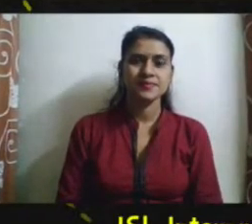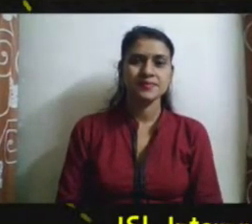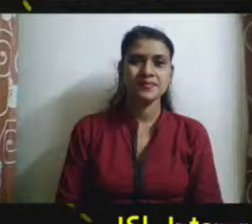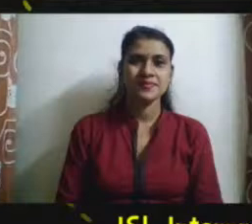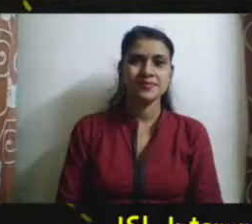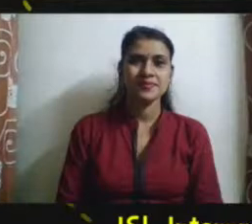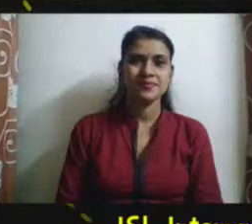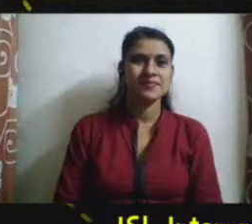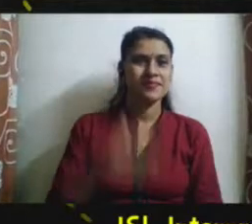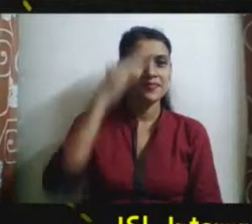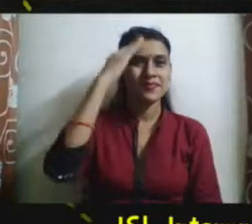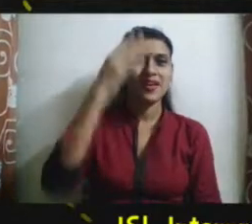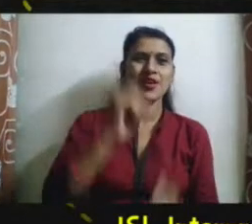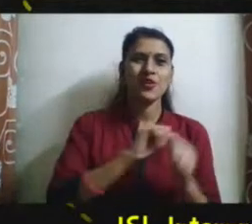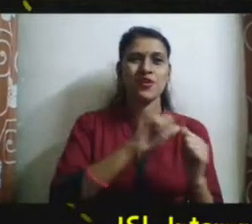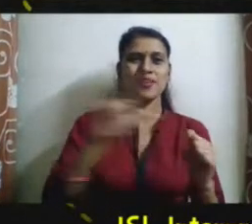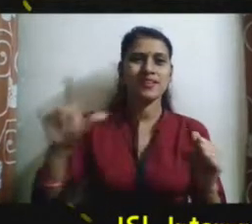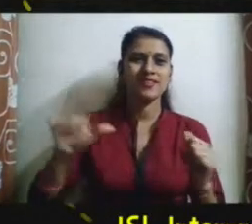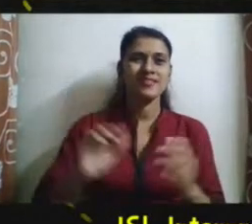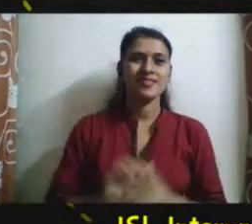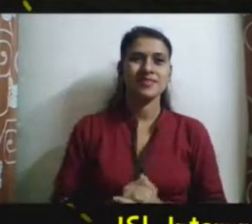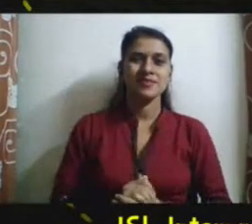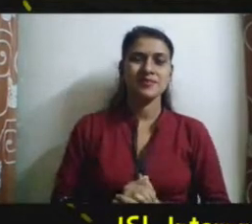Hi, everybody.